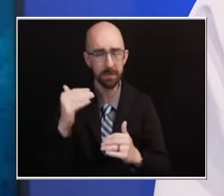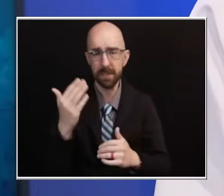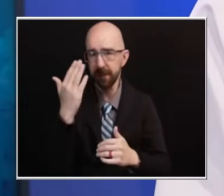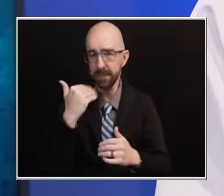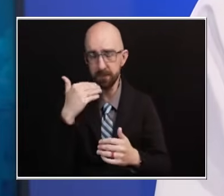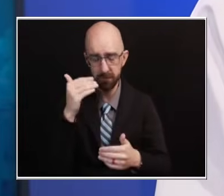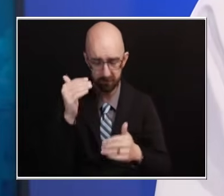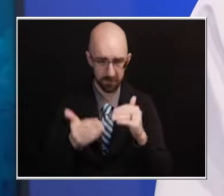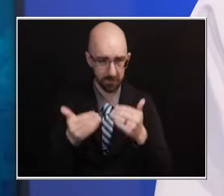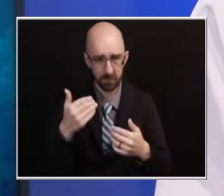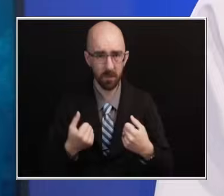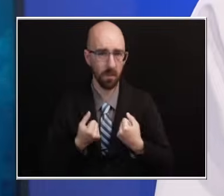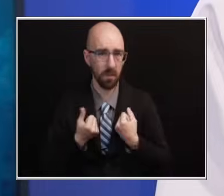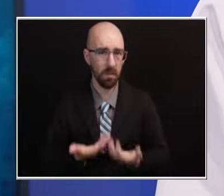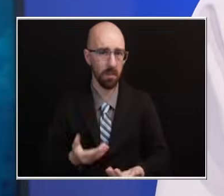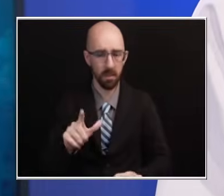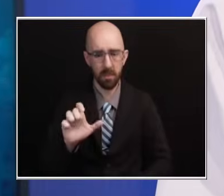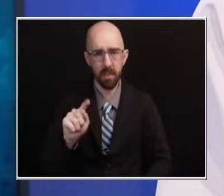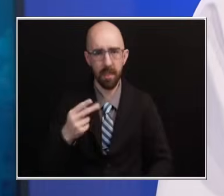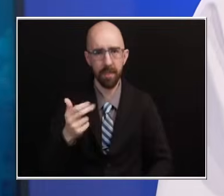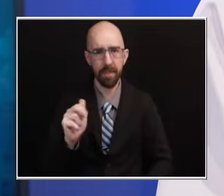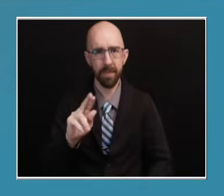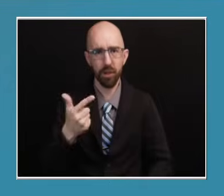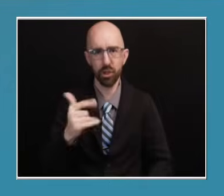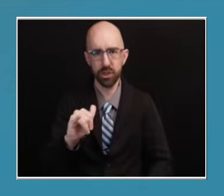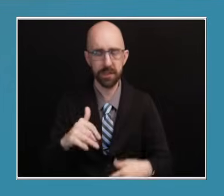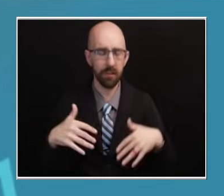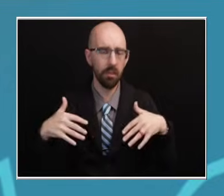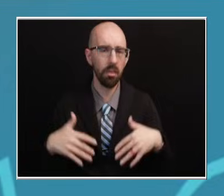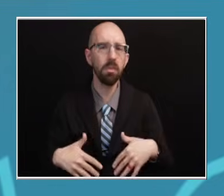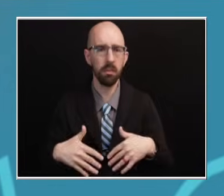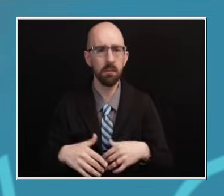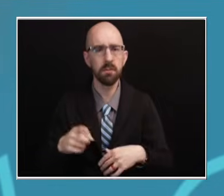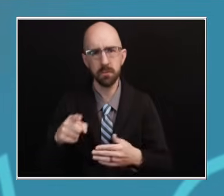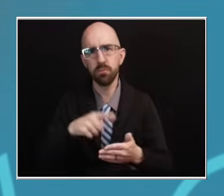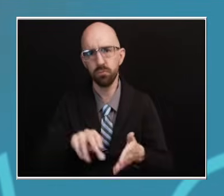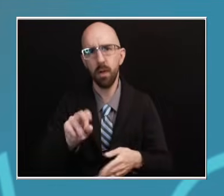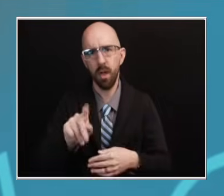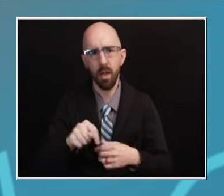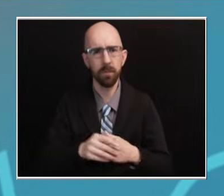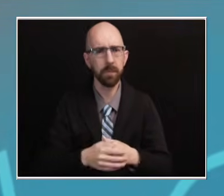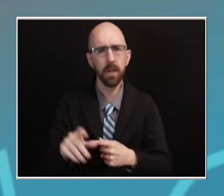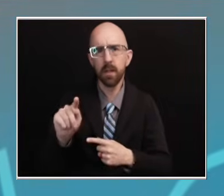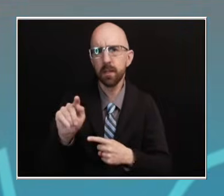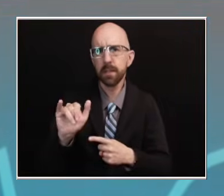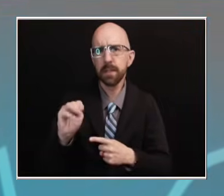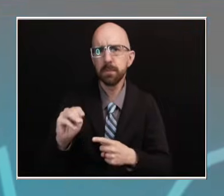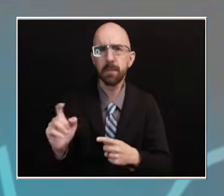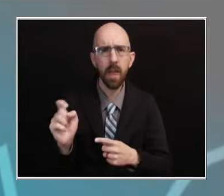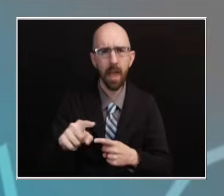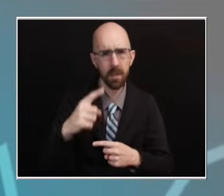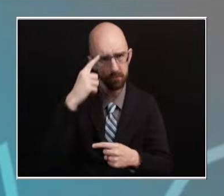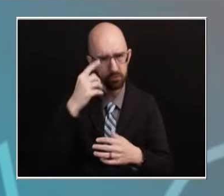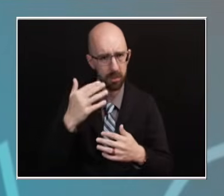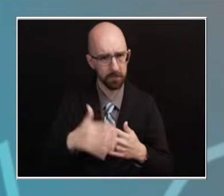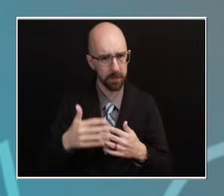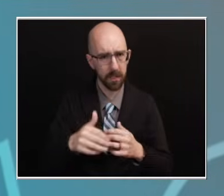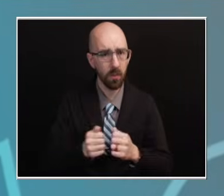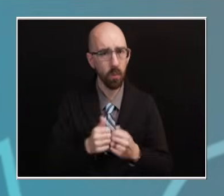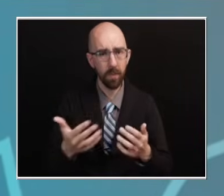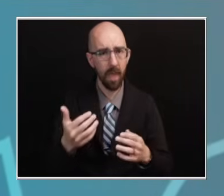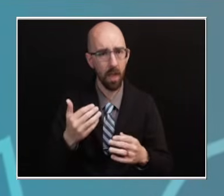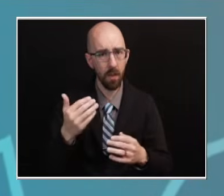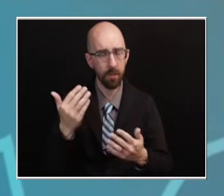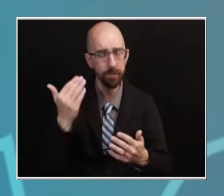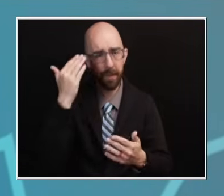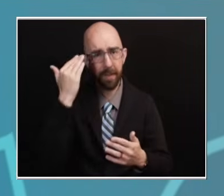lethargy. That's when you should get checked out. Yeah. Tim is asking, can you have a brain bleed without hitting your